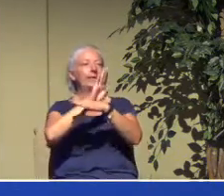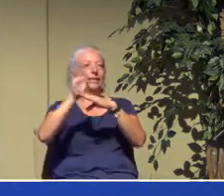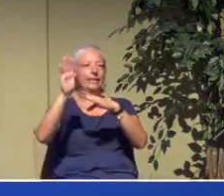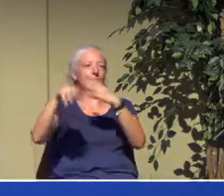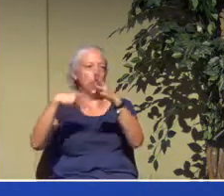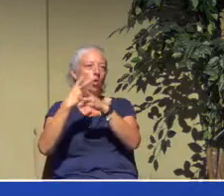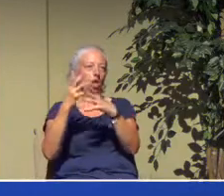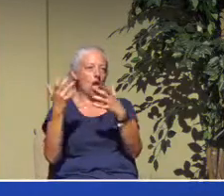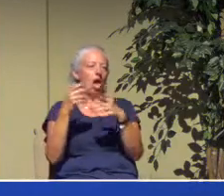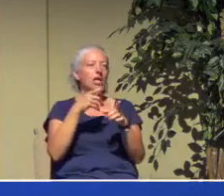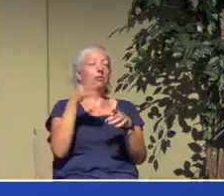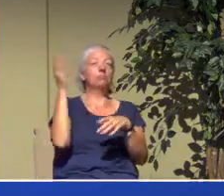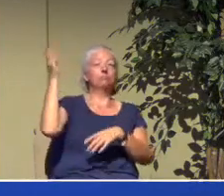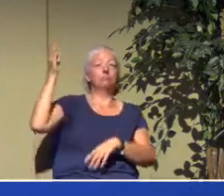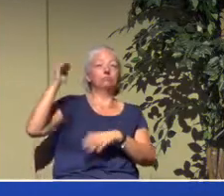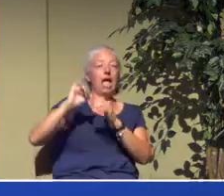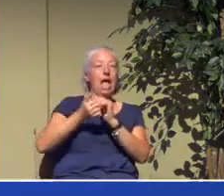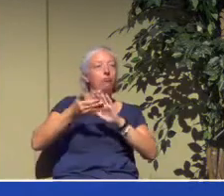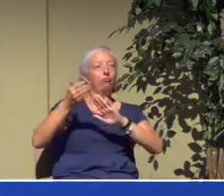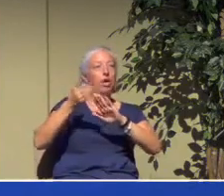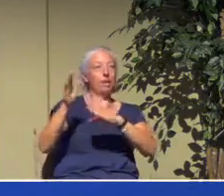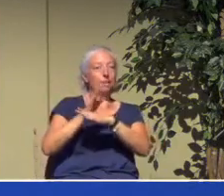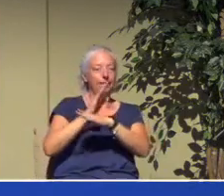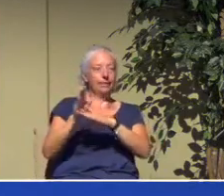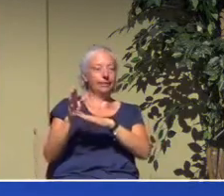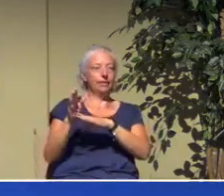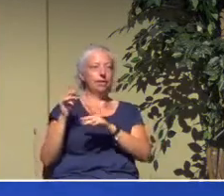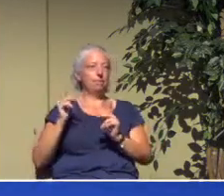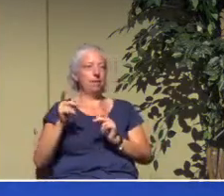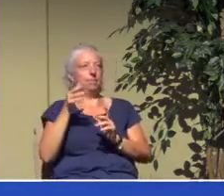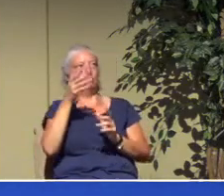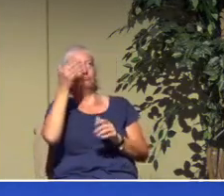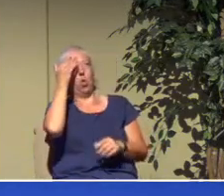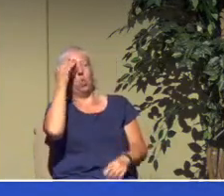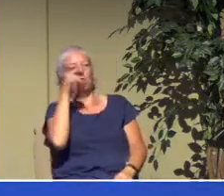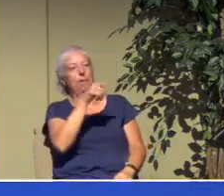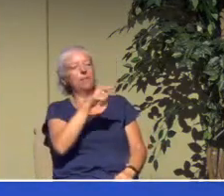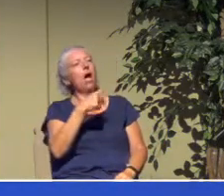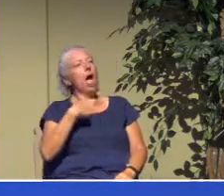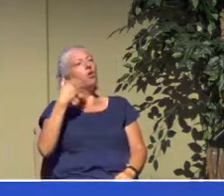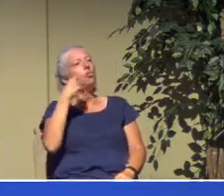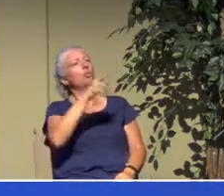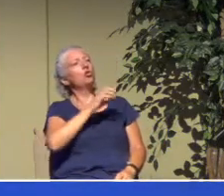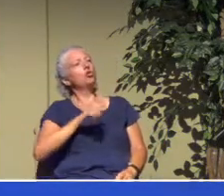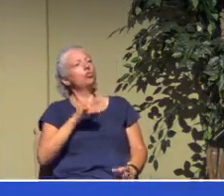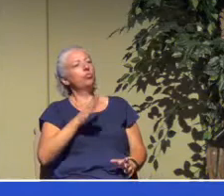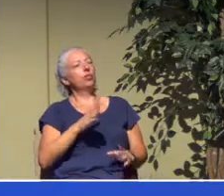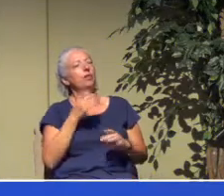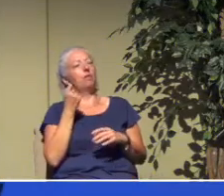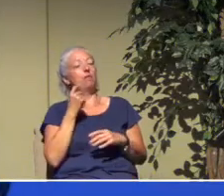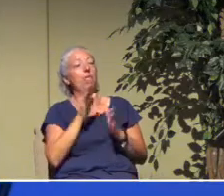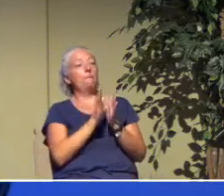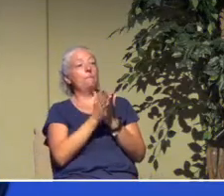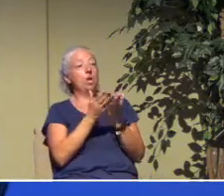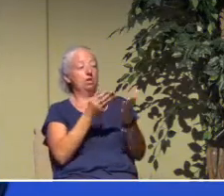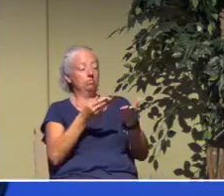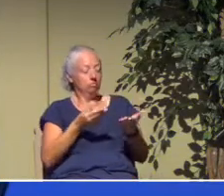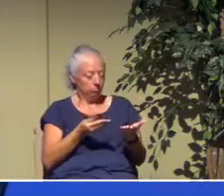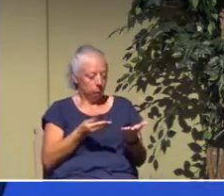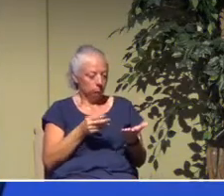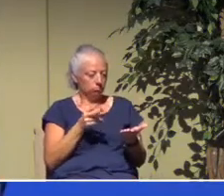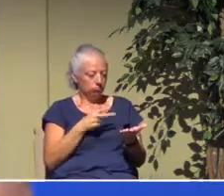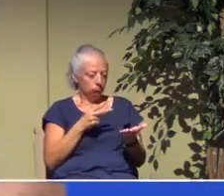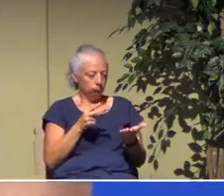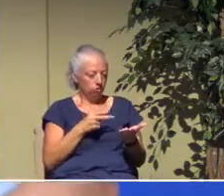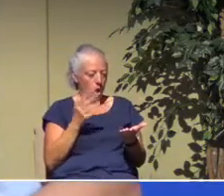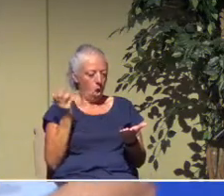run business, very well-known person. I knew he was a Christian, but I was struck in this book how explicitly Christian